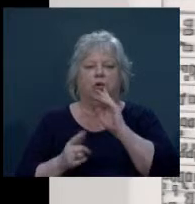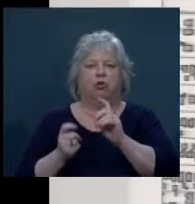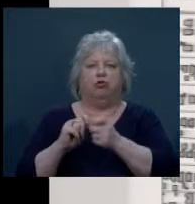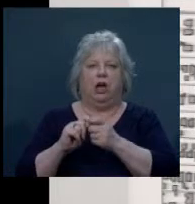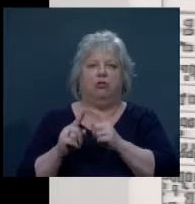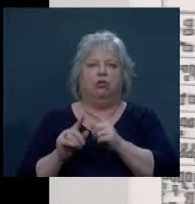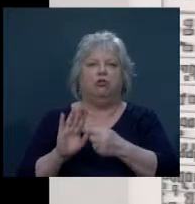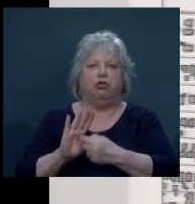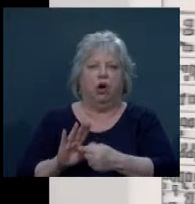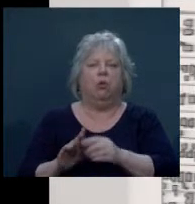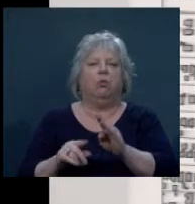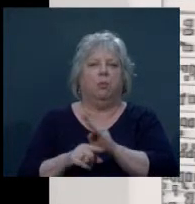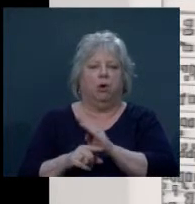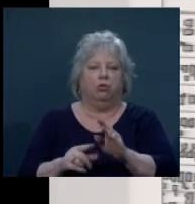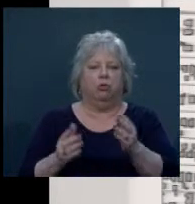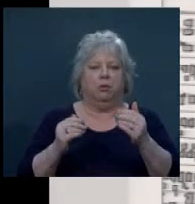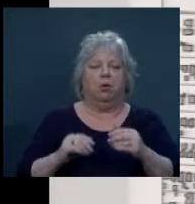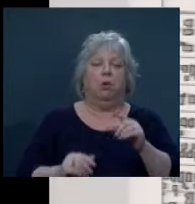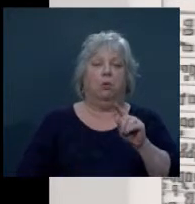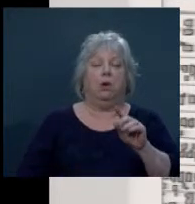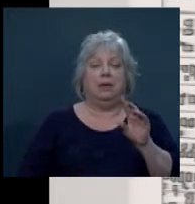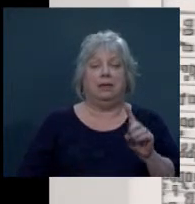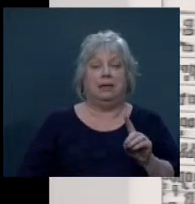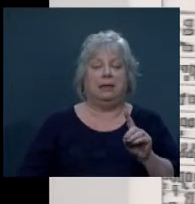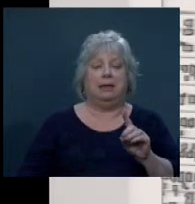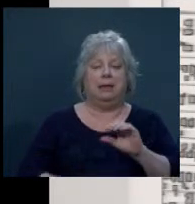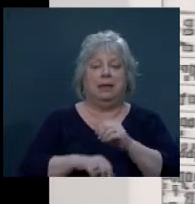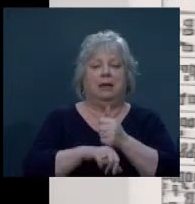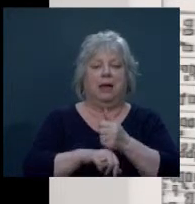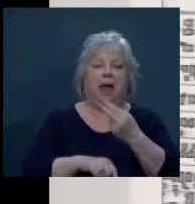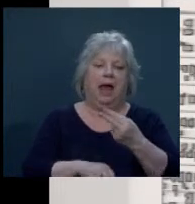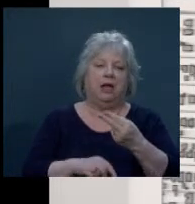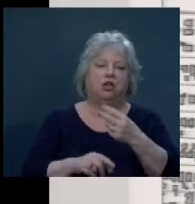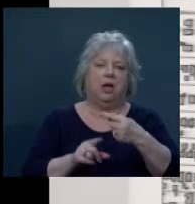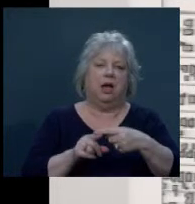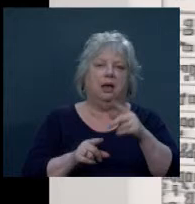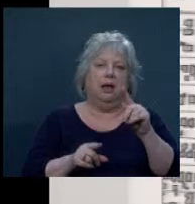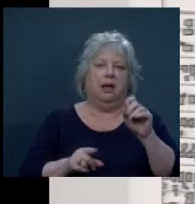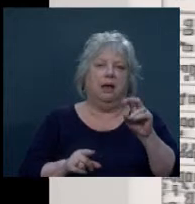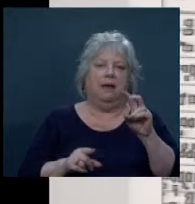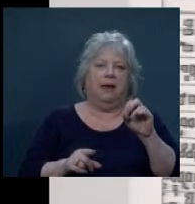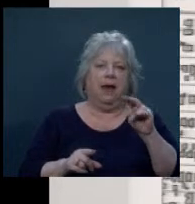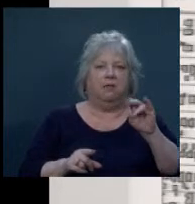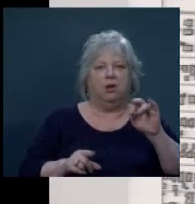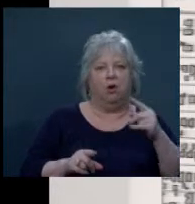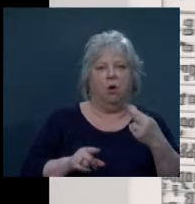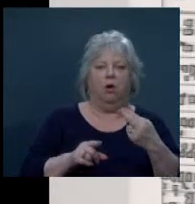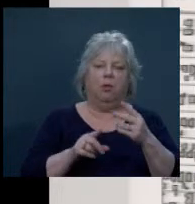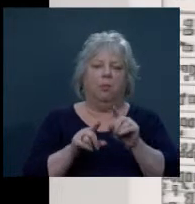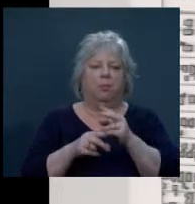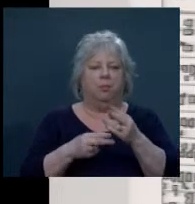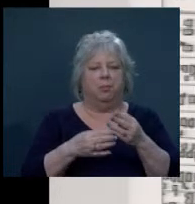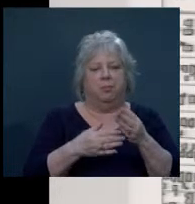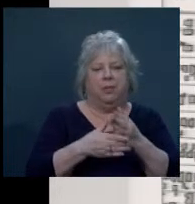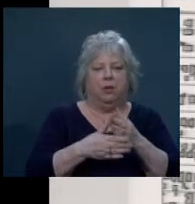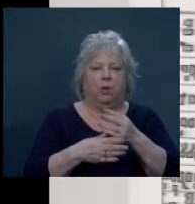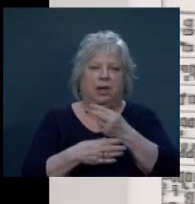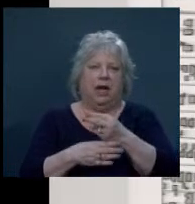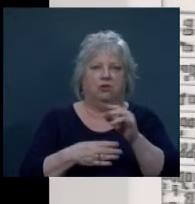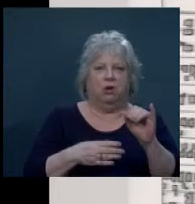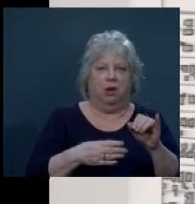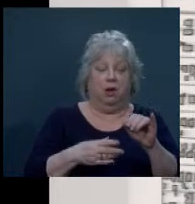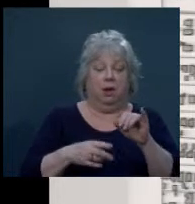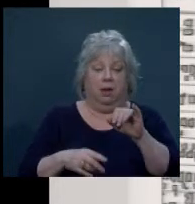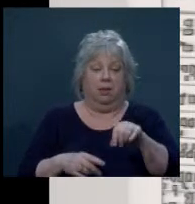also. 1D is at H in Kavanaugh, between H and I on Kavanaugh. This is the one that would be